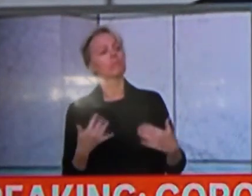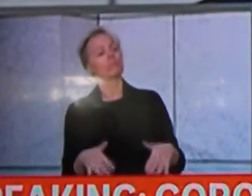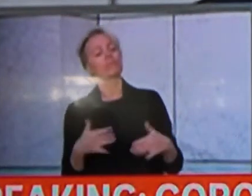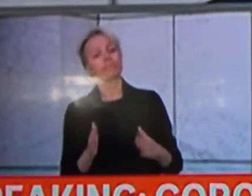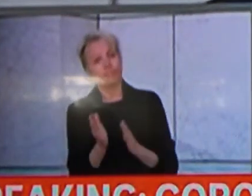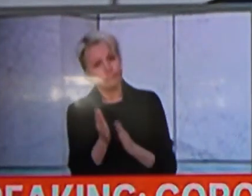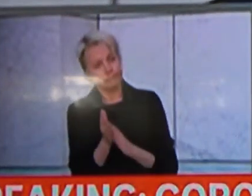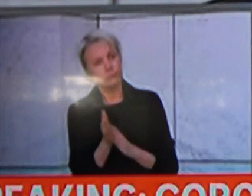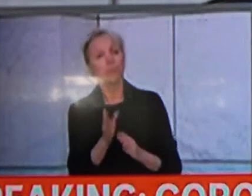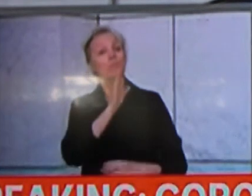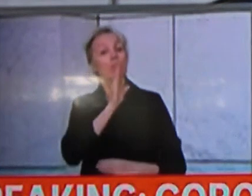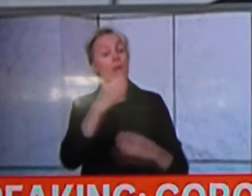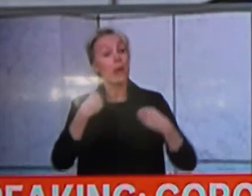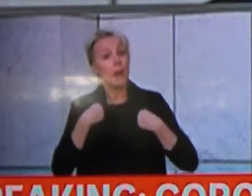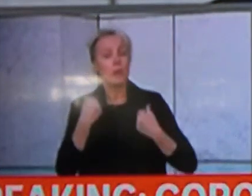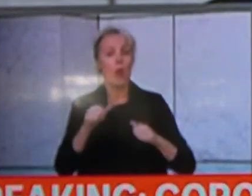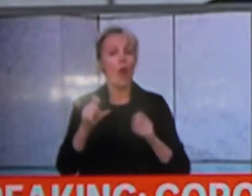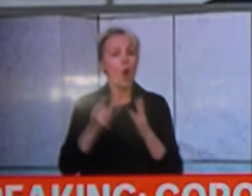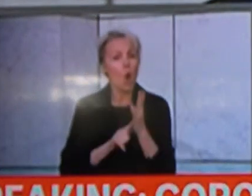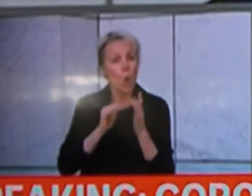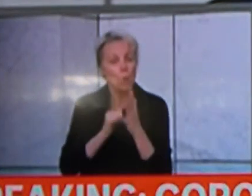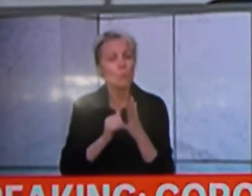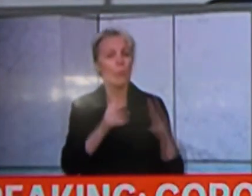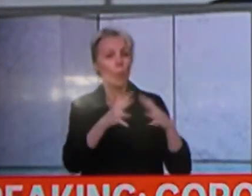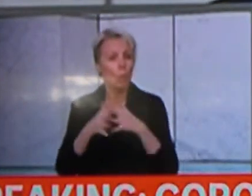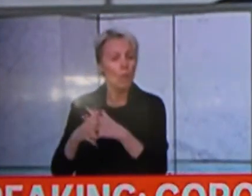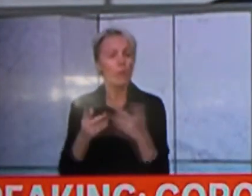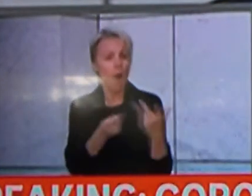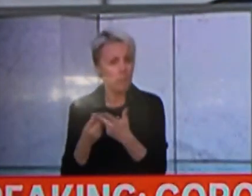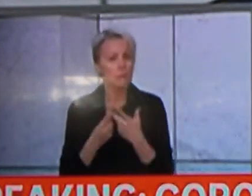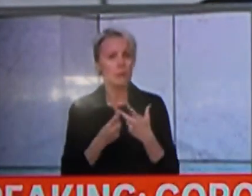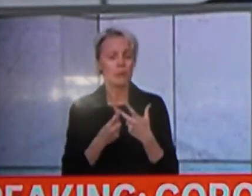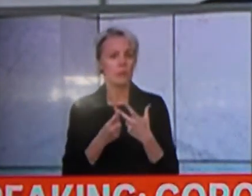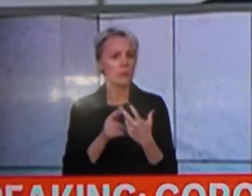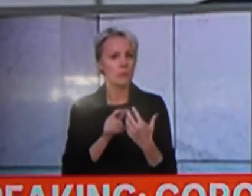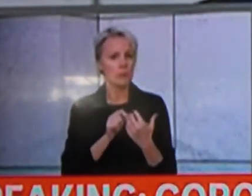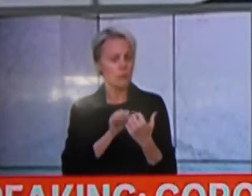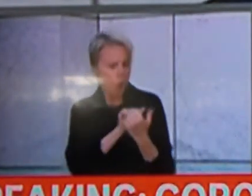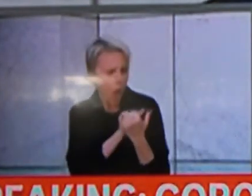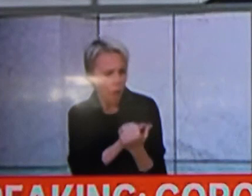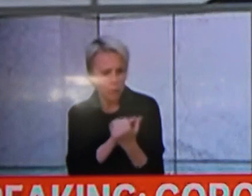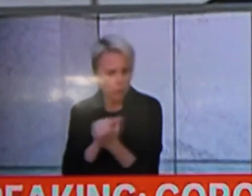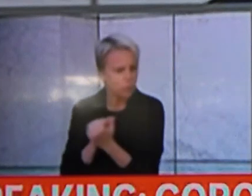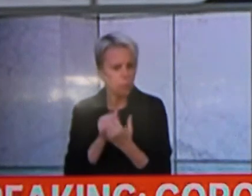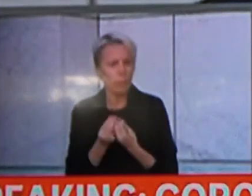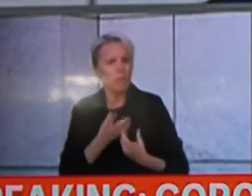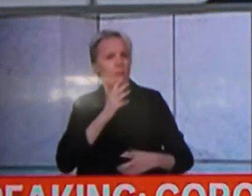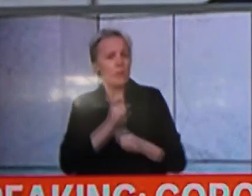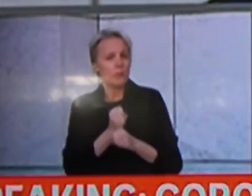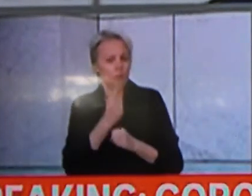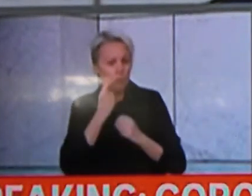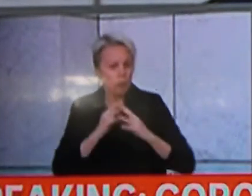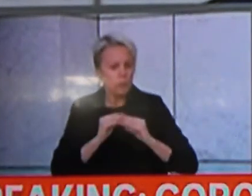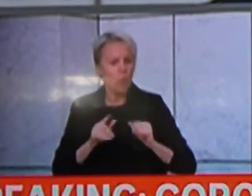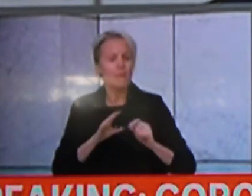that these private companies, whether it's Coles, Woolies or others, are working very closely with us to ensure that we can resolve some of